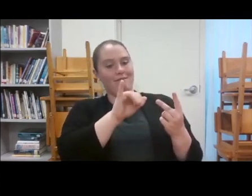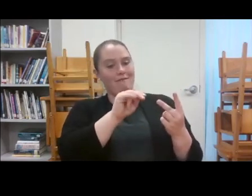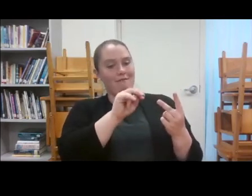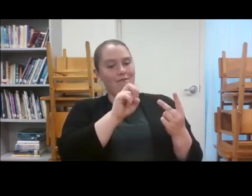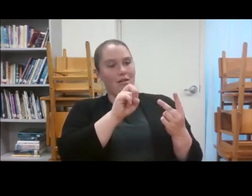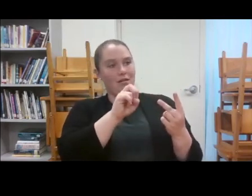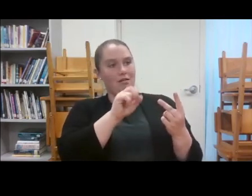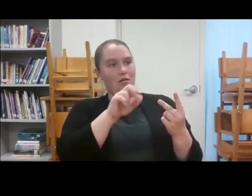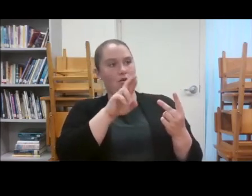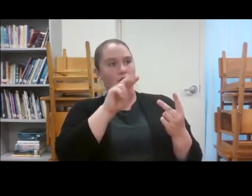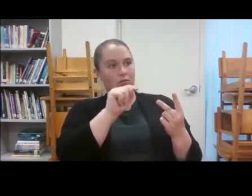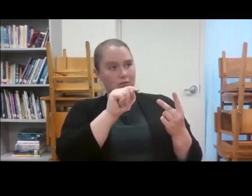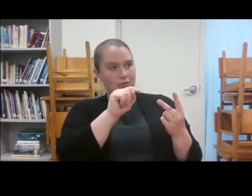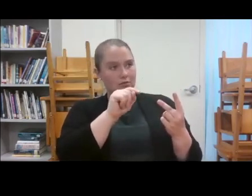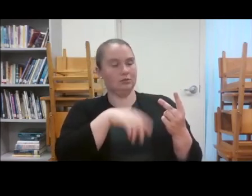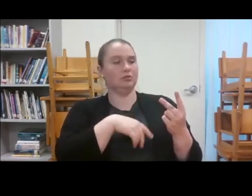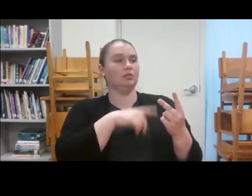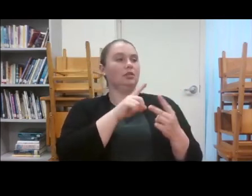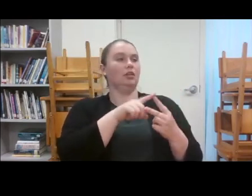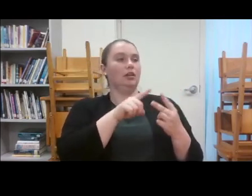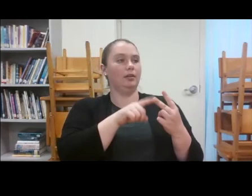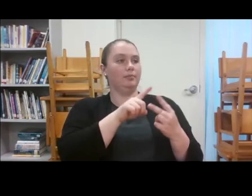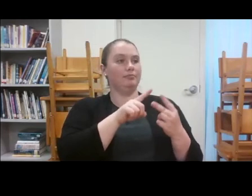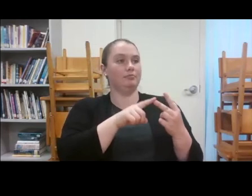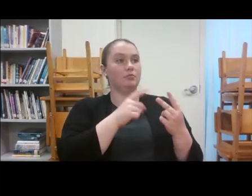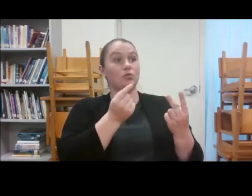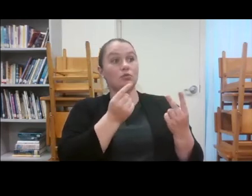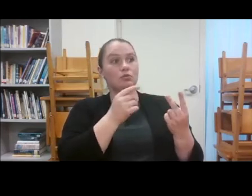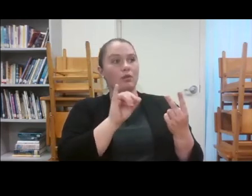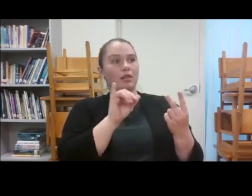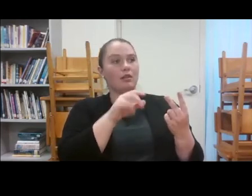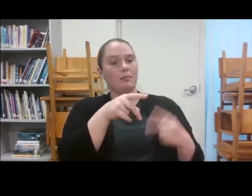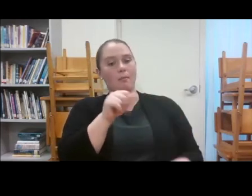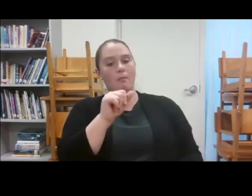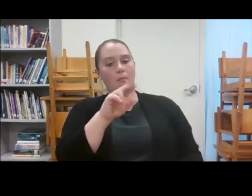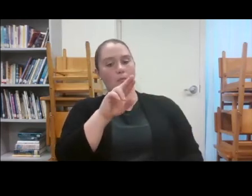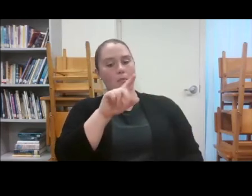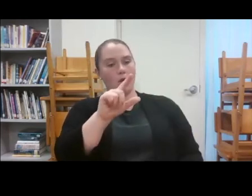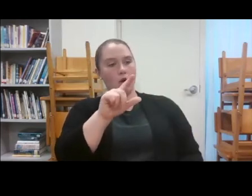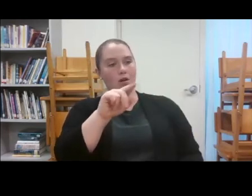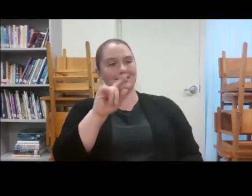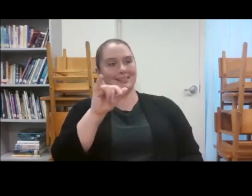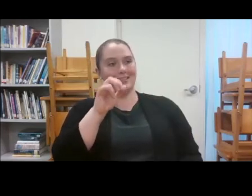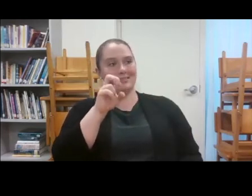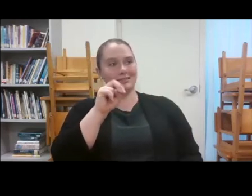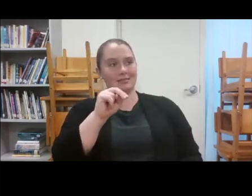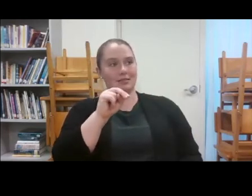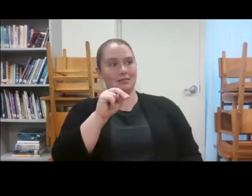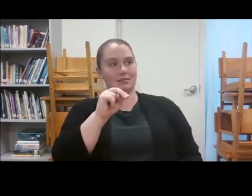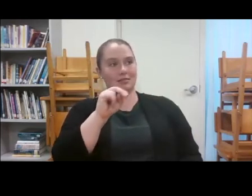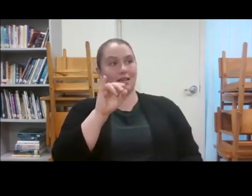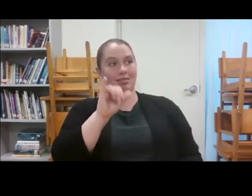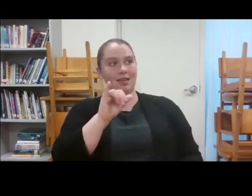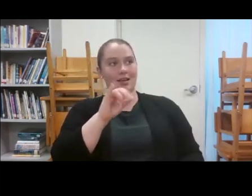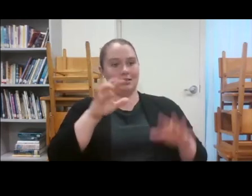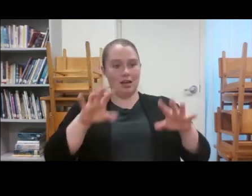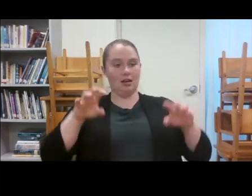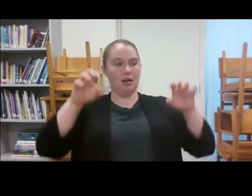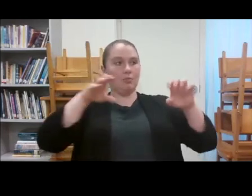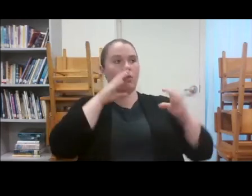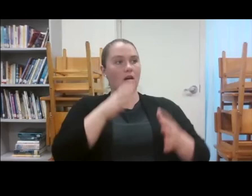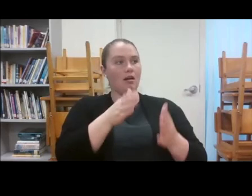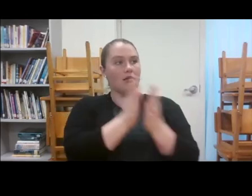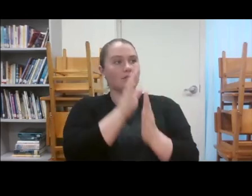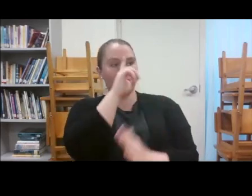And basically you were adding like the Paul Tyson Stadium, if we were to have asked for a bond. Right. To do that on